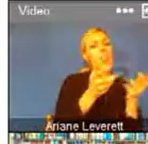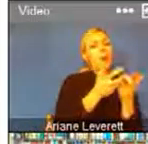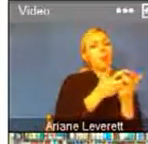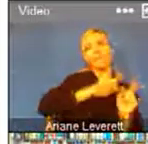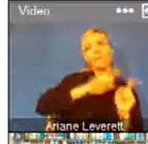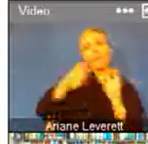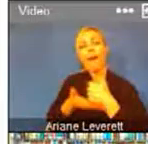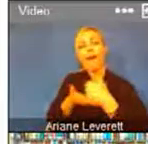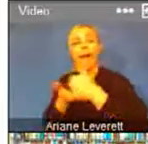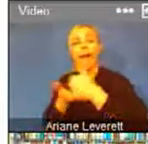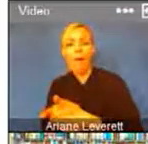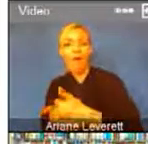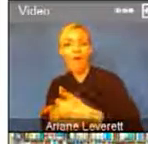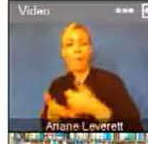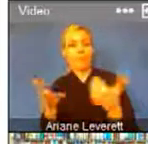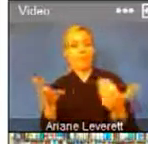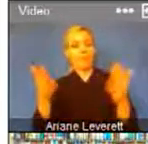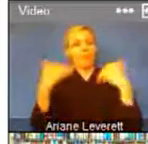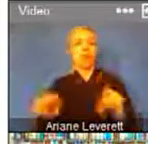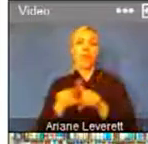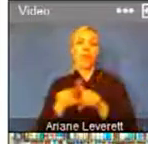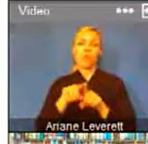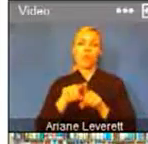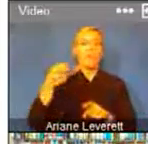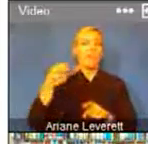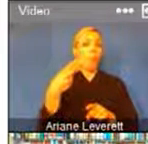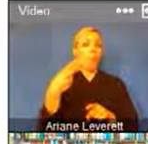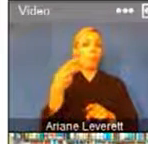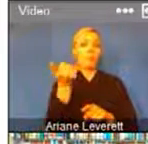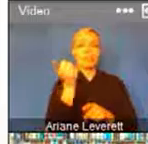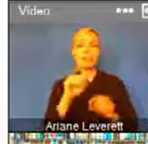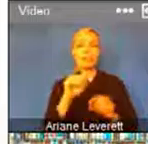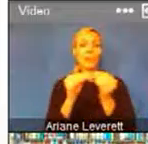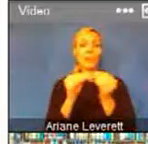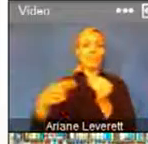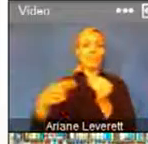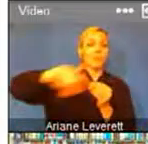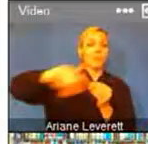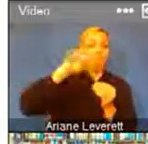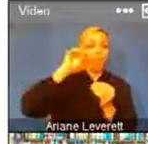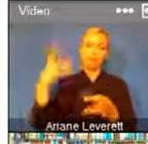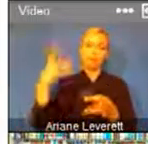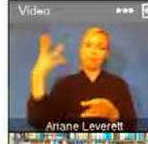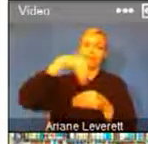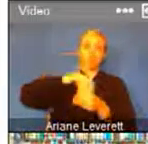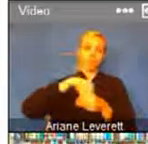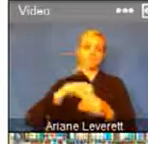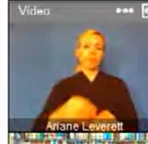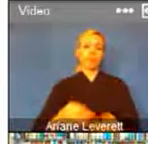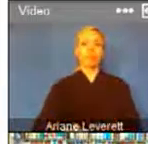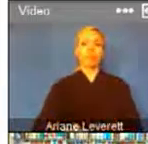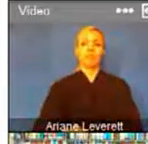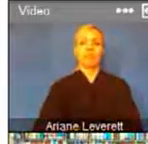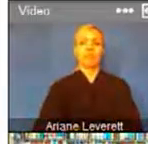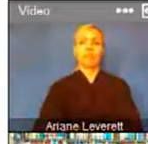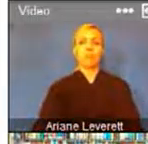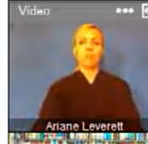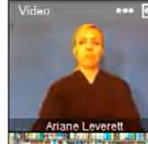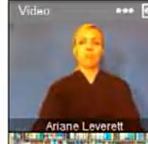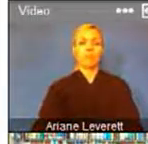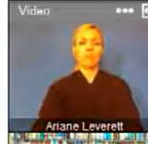had to develop a network of networks for improved coordinations. And maybe